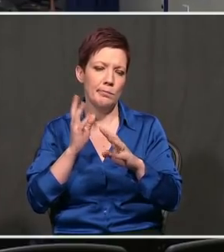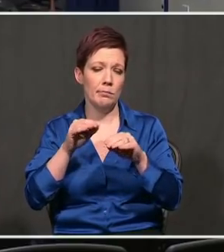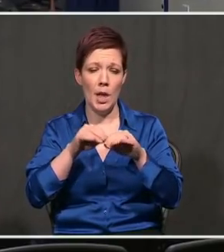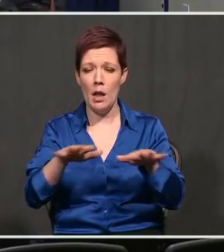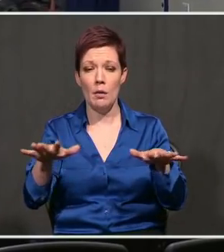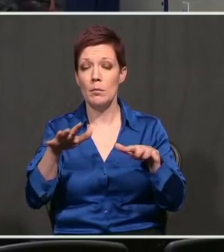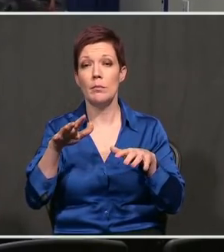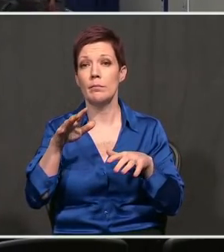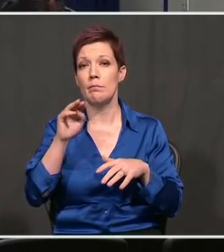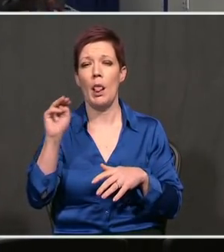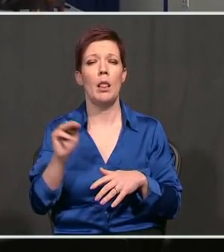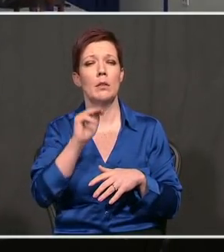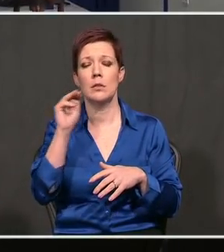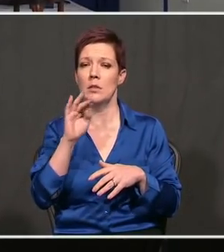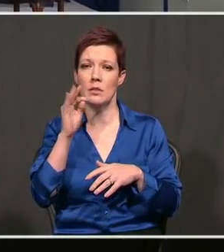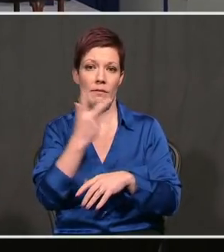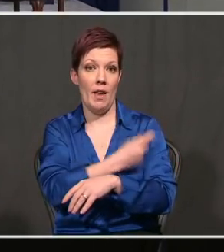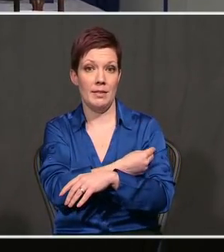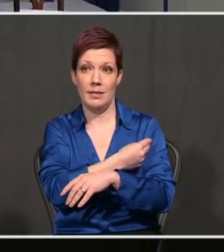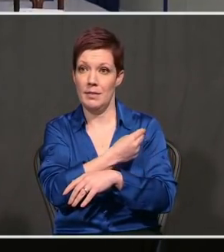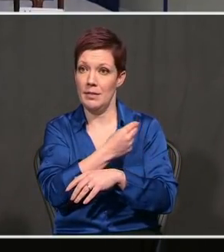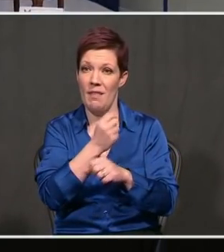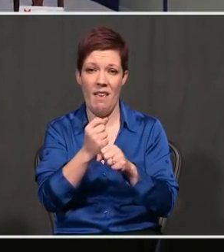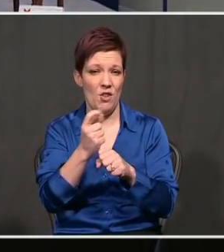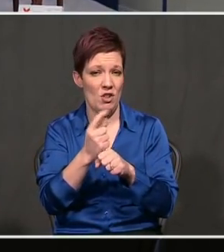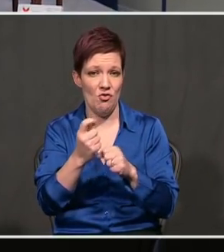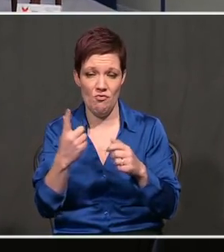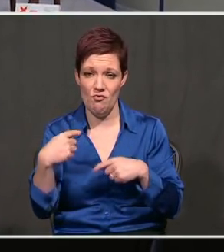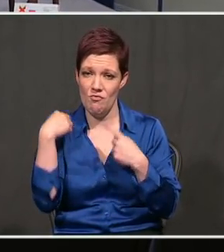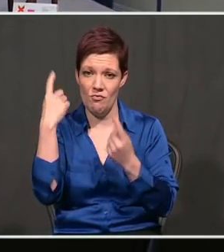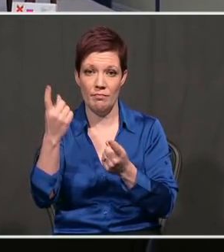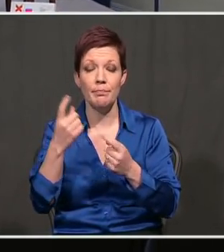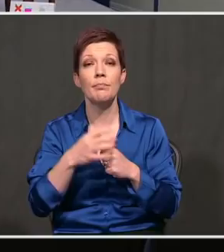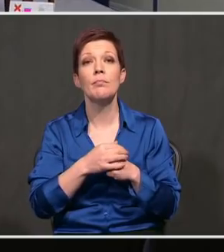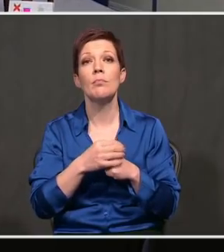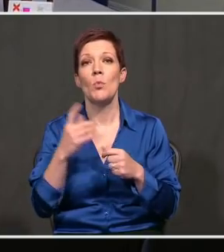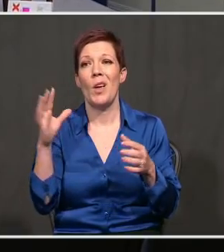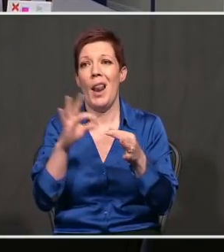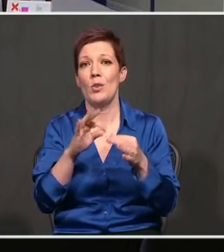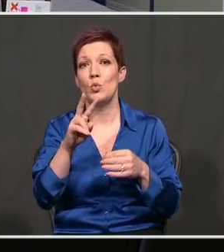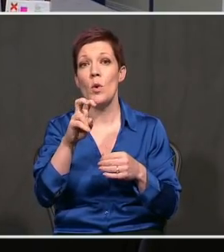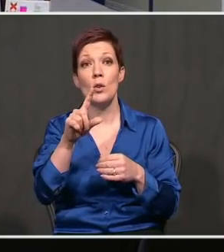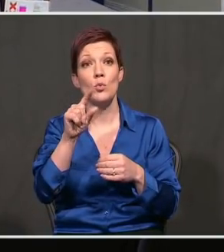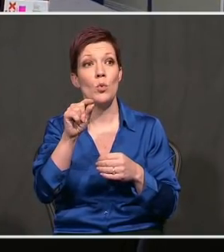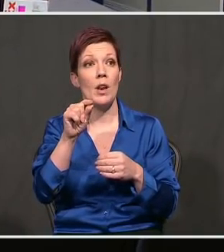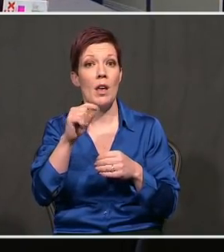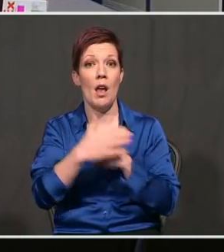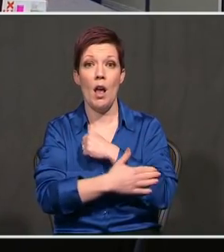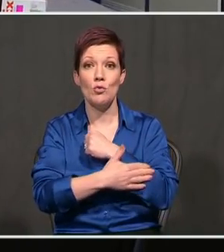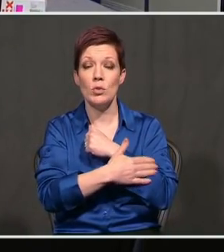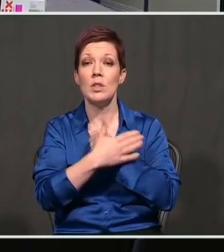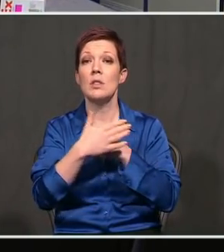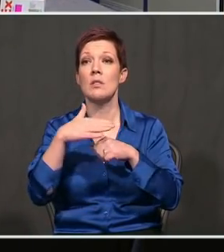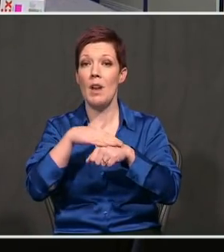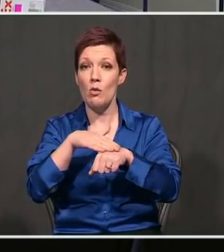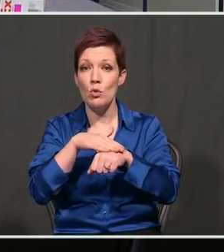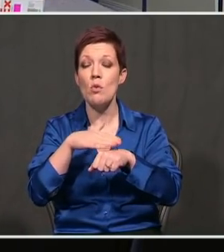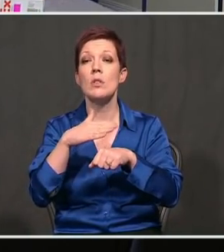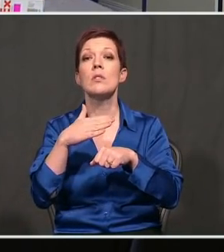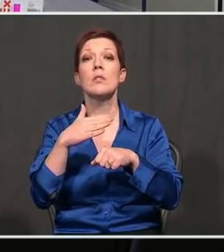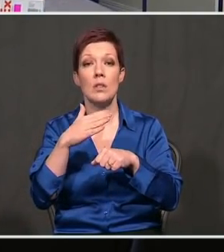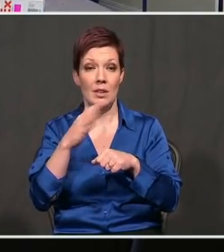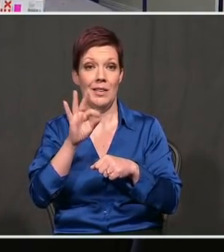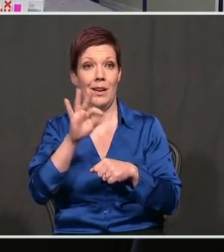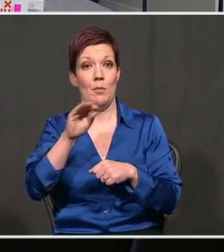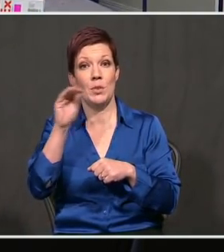So we have the network capabilities, connecting 220 countries and territories, 99% of the world's GDP,